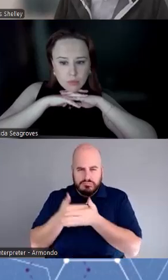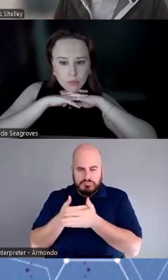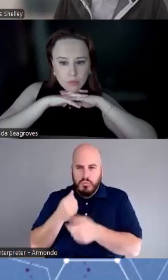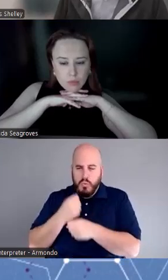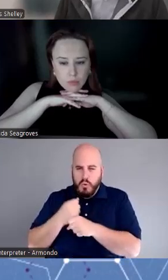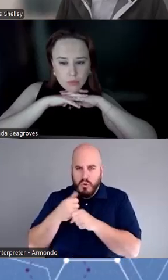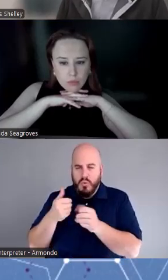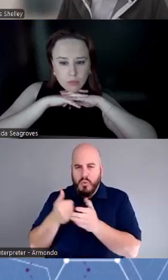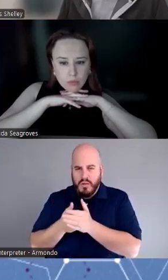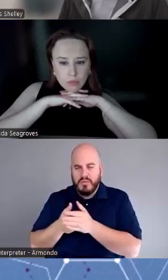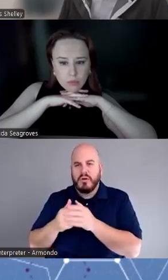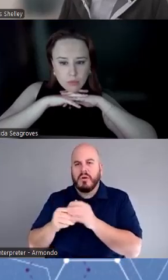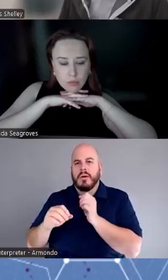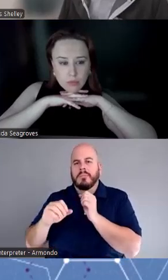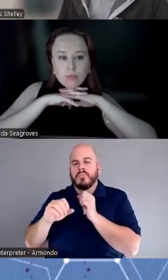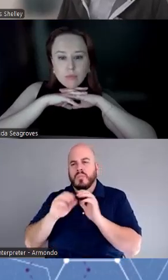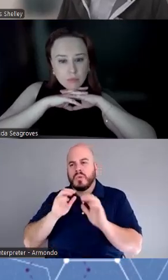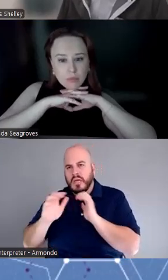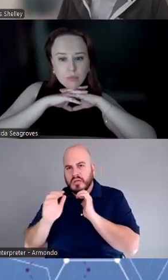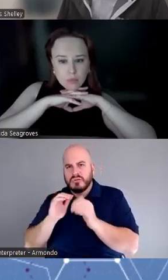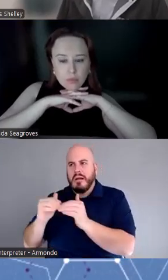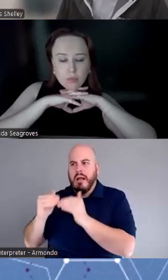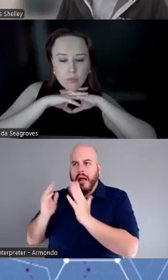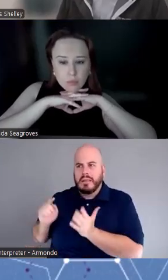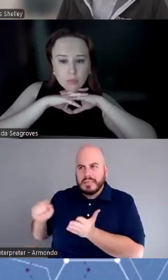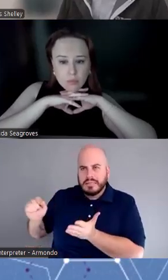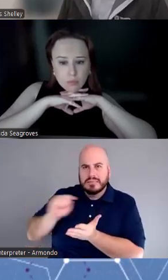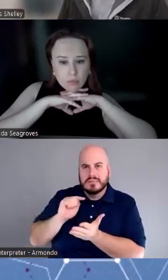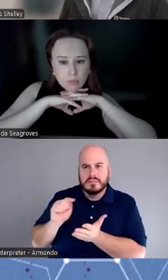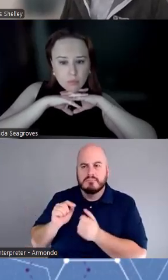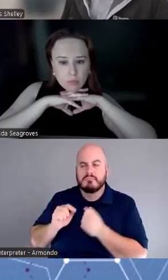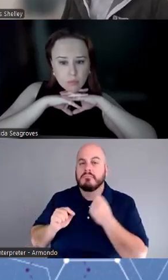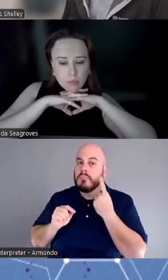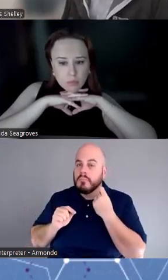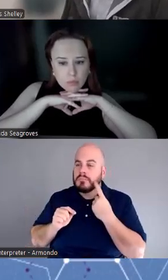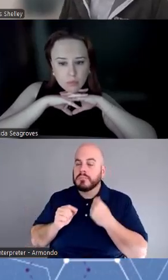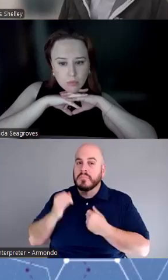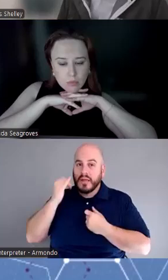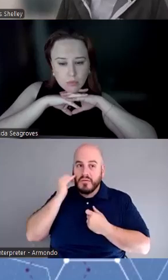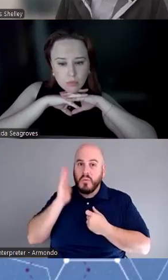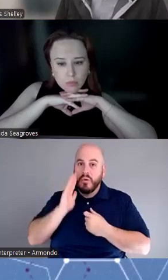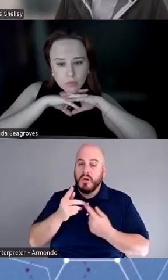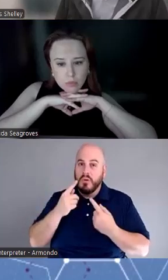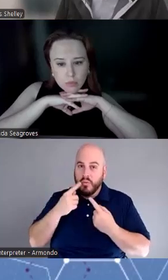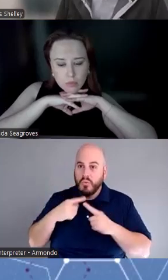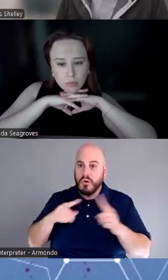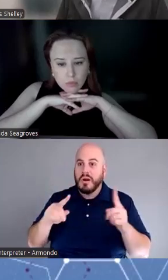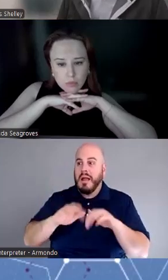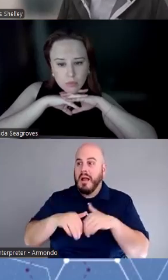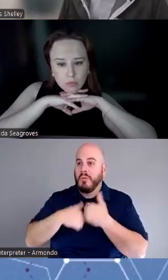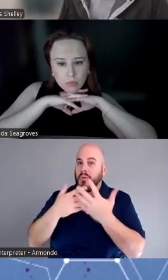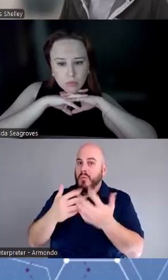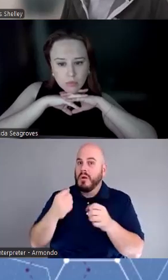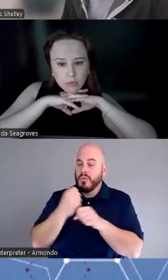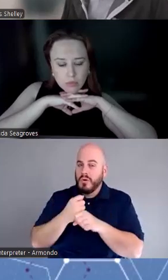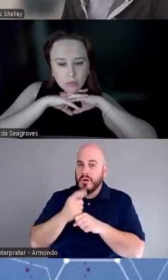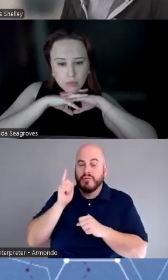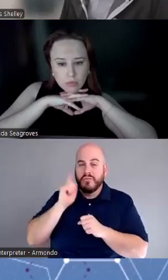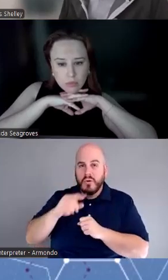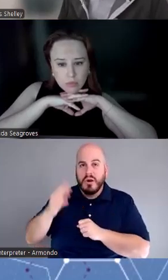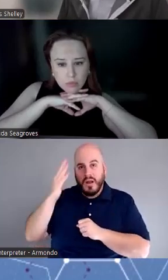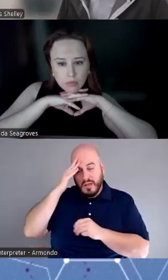relevant communications colleagues, understanding that if it was going to work at the scale we wanted it to work for knowledge